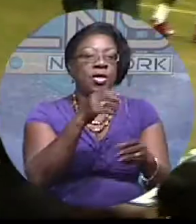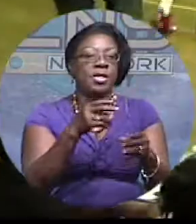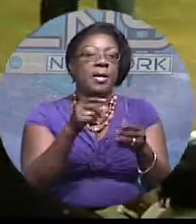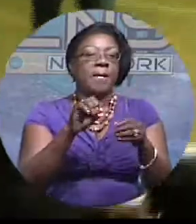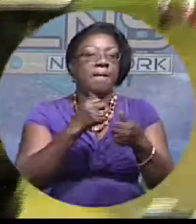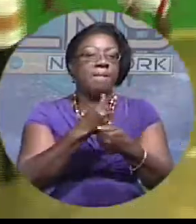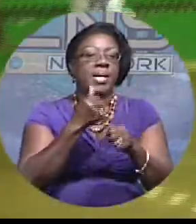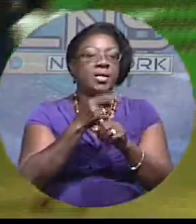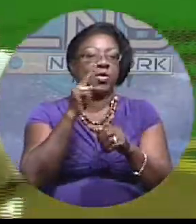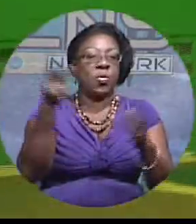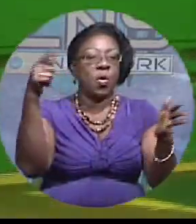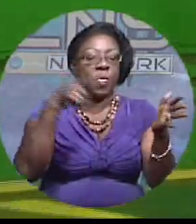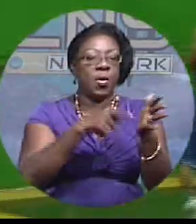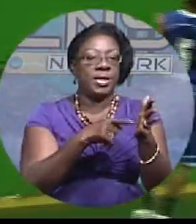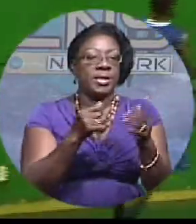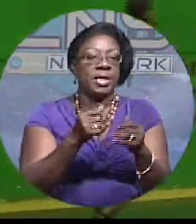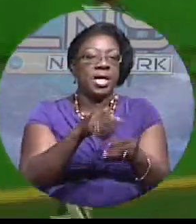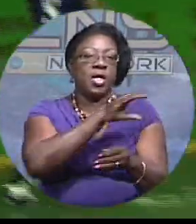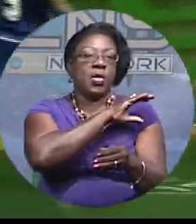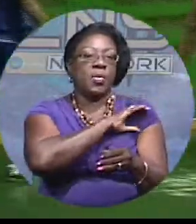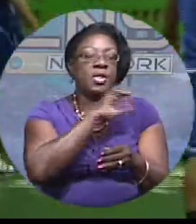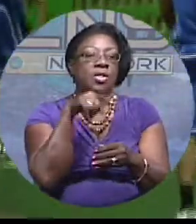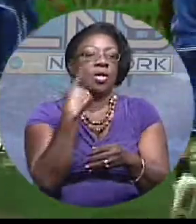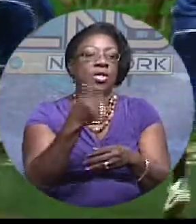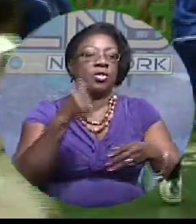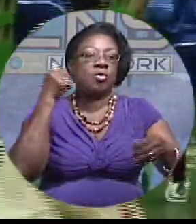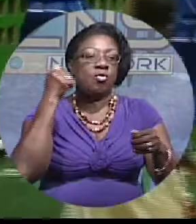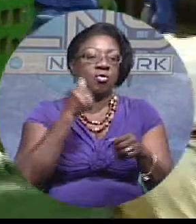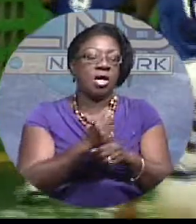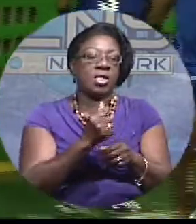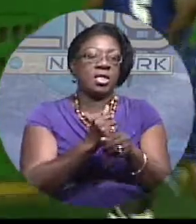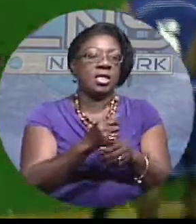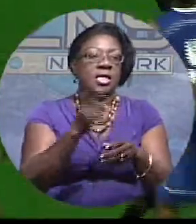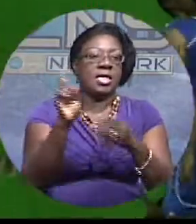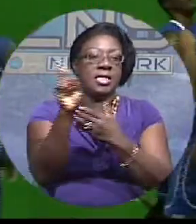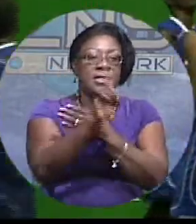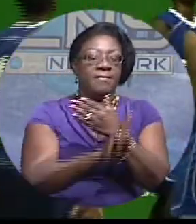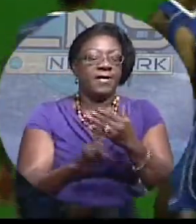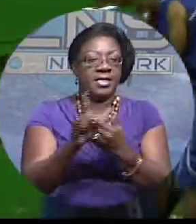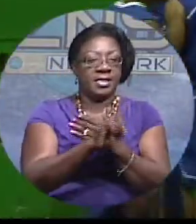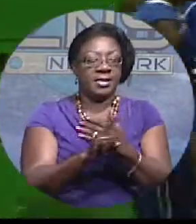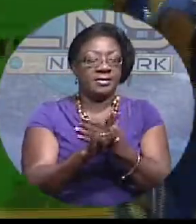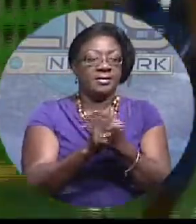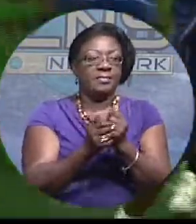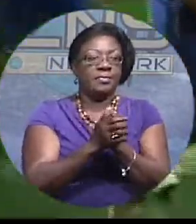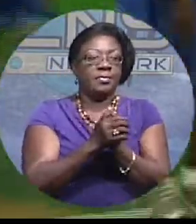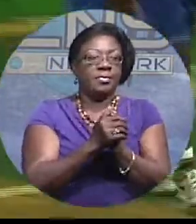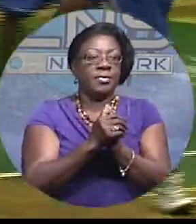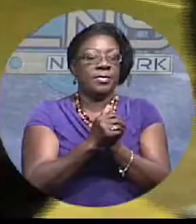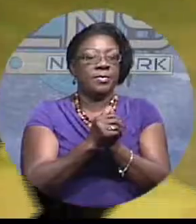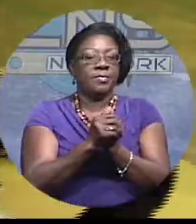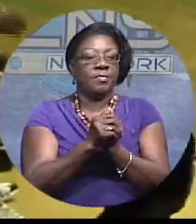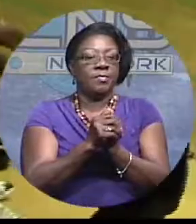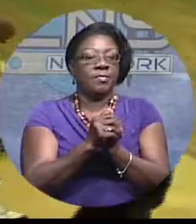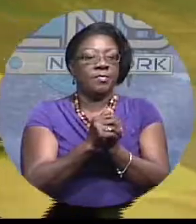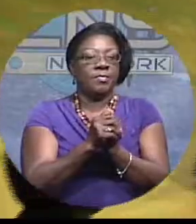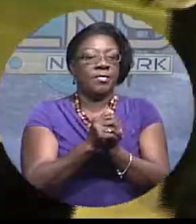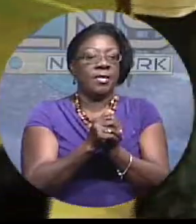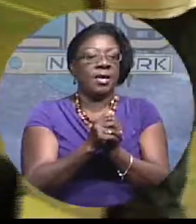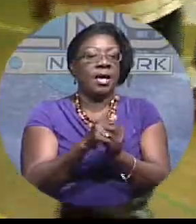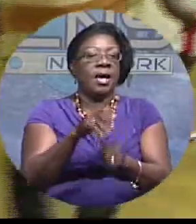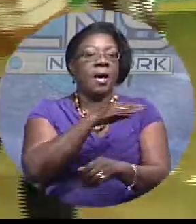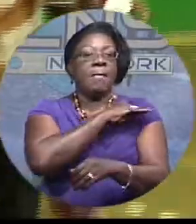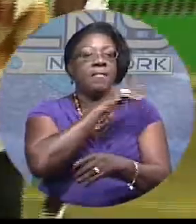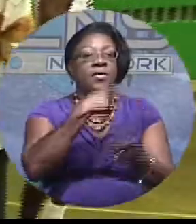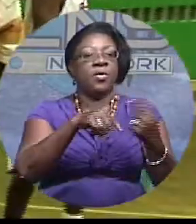more. The Royals also crashing the offensive boards. The big man down low, Spence Adderley with the putback. McPhee